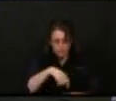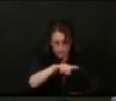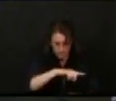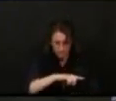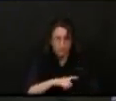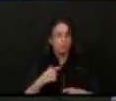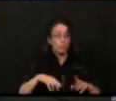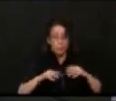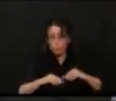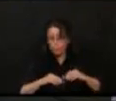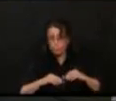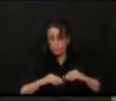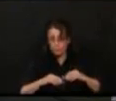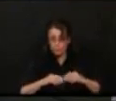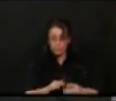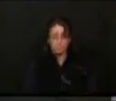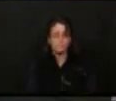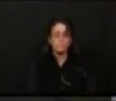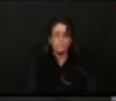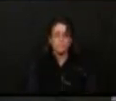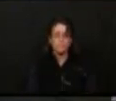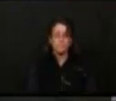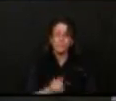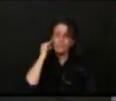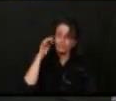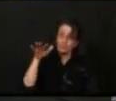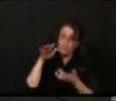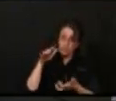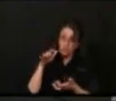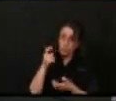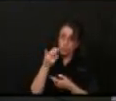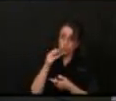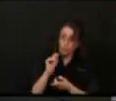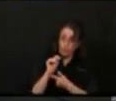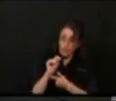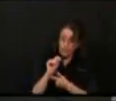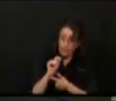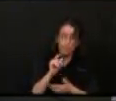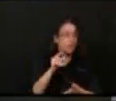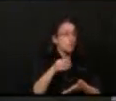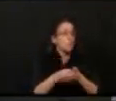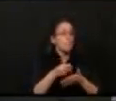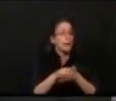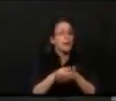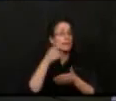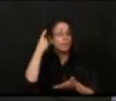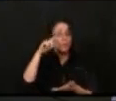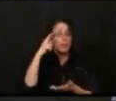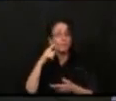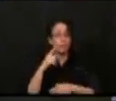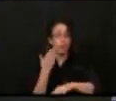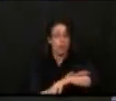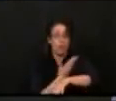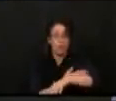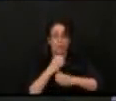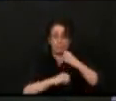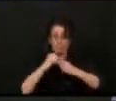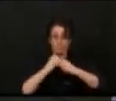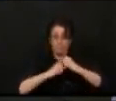and the funding from the block grant would be used towards construction costs in this